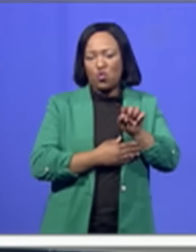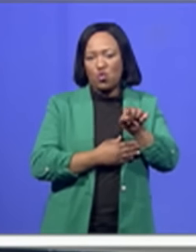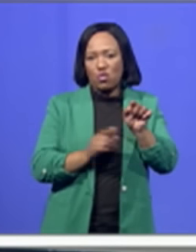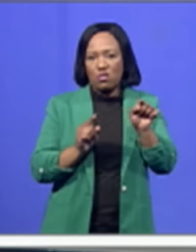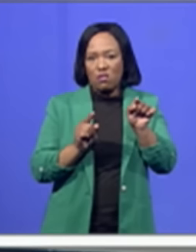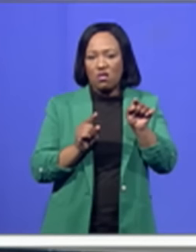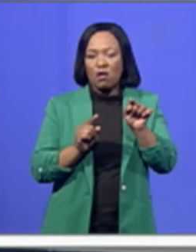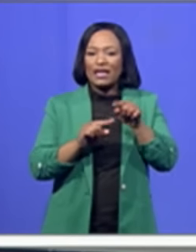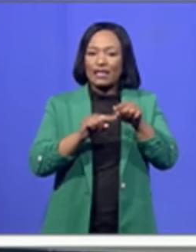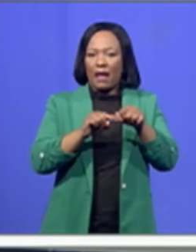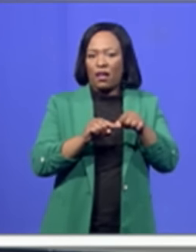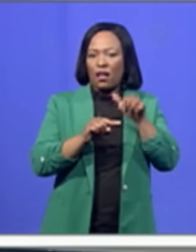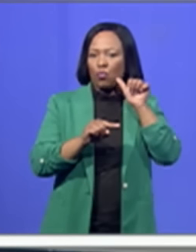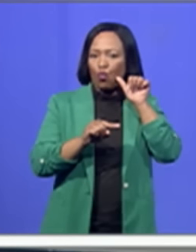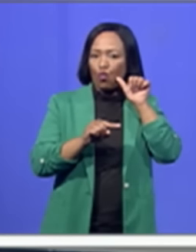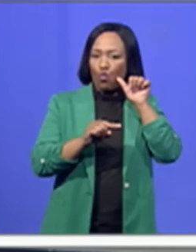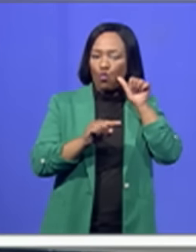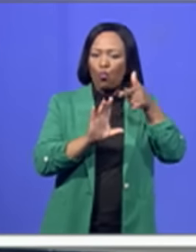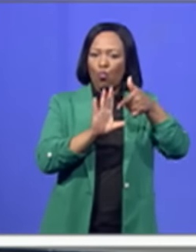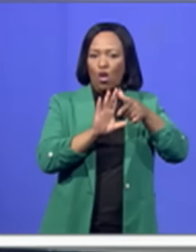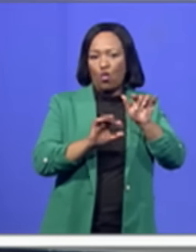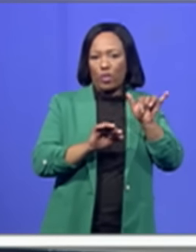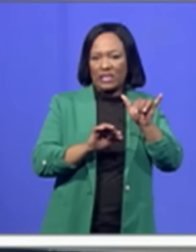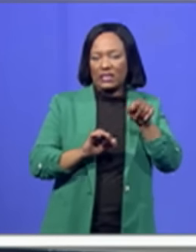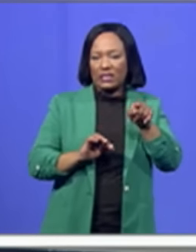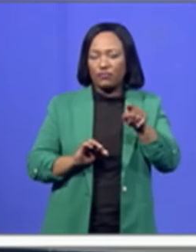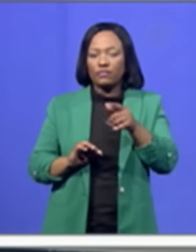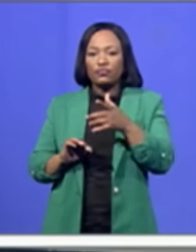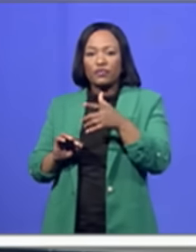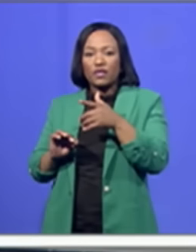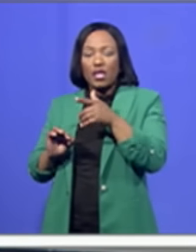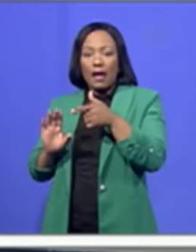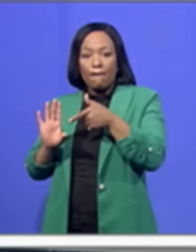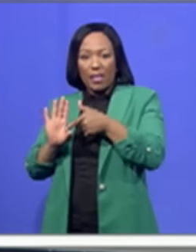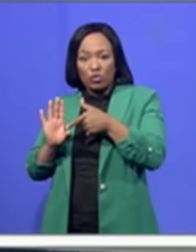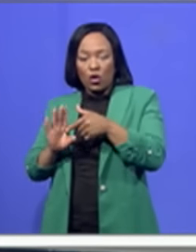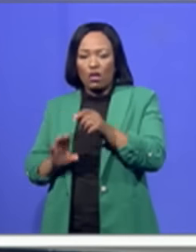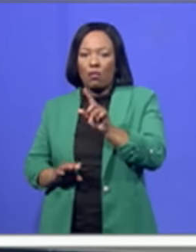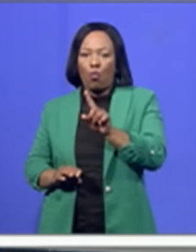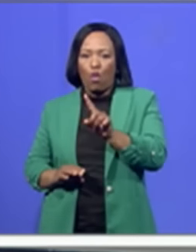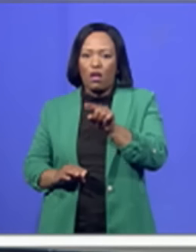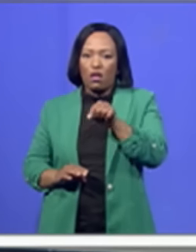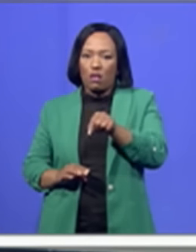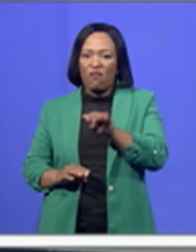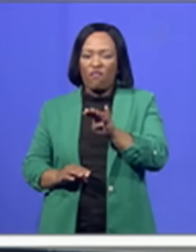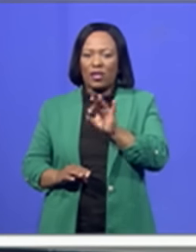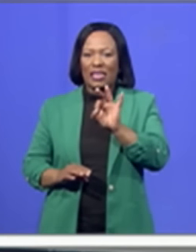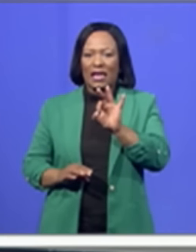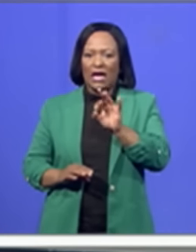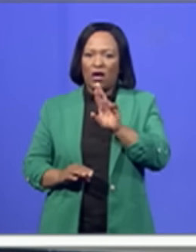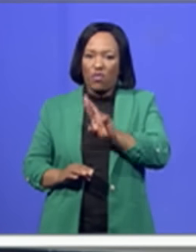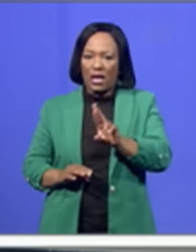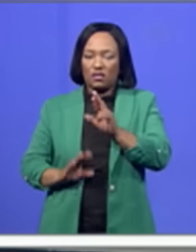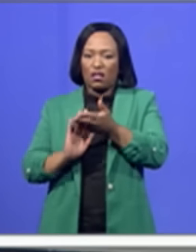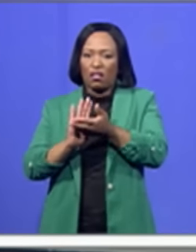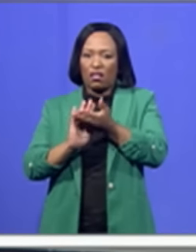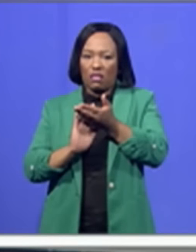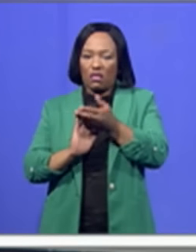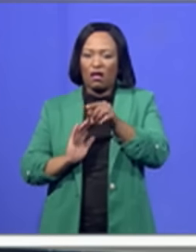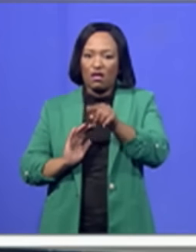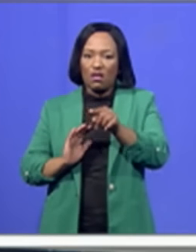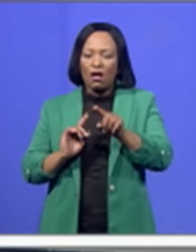62 go ya le ka mohuta wa makhura. Theko ya petrol e tla oketšwa ka ranta e 1 le disente tše 43 litere le go le